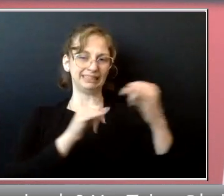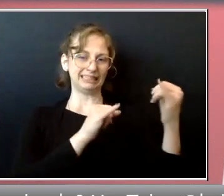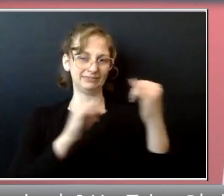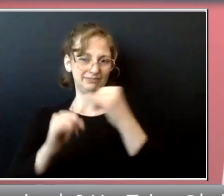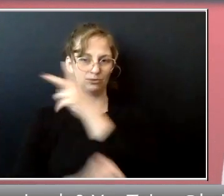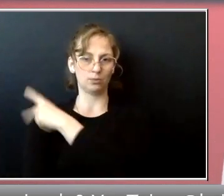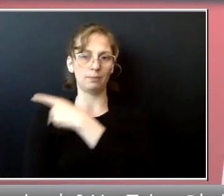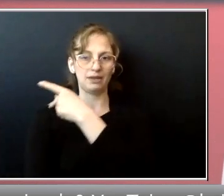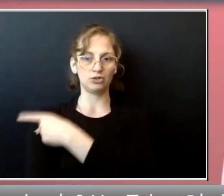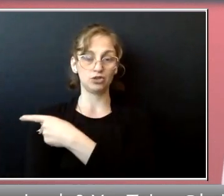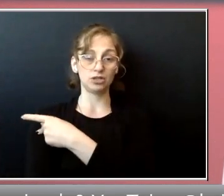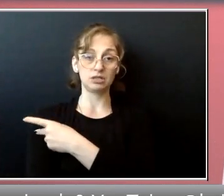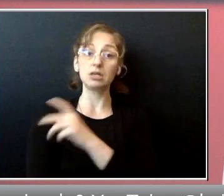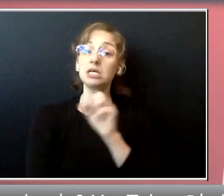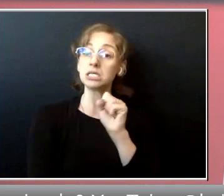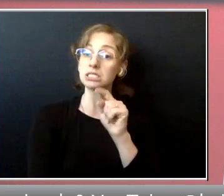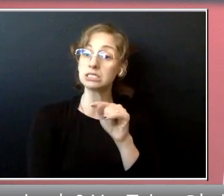travel.